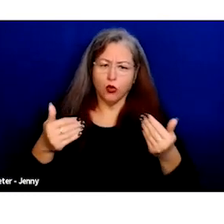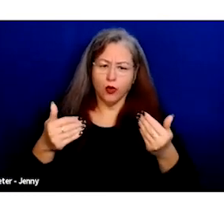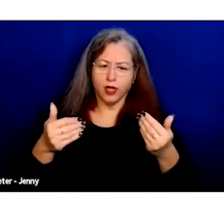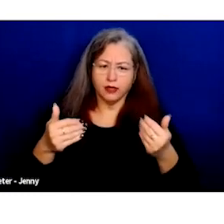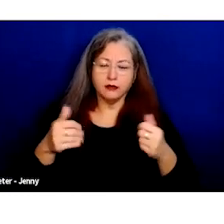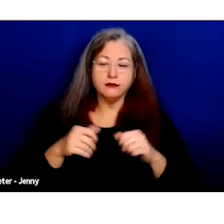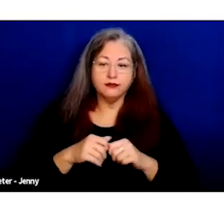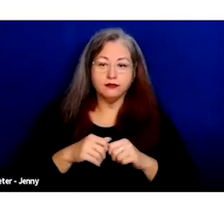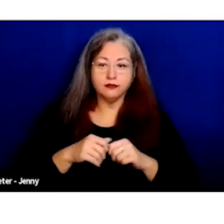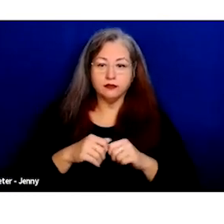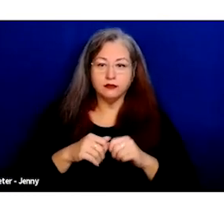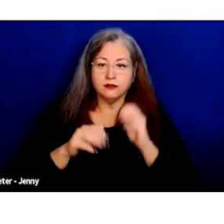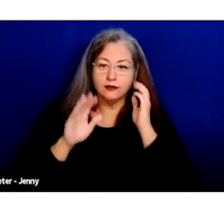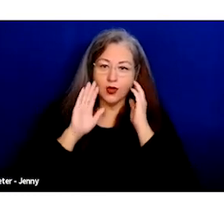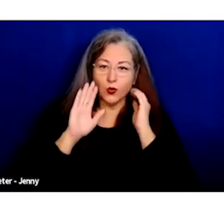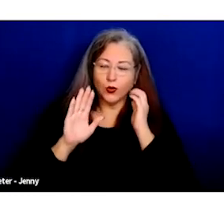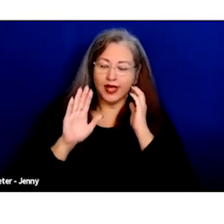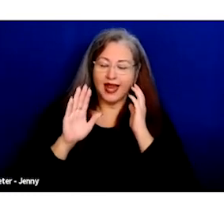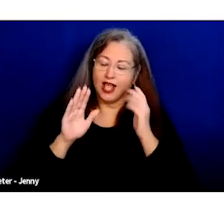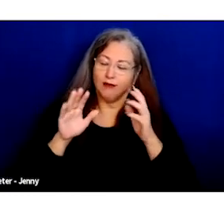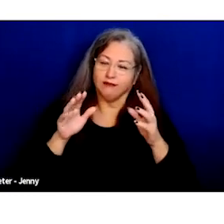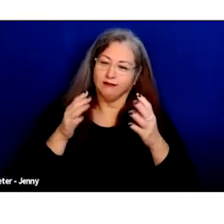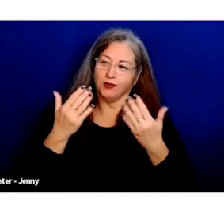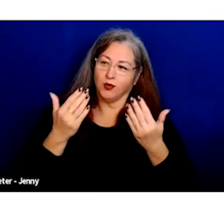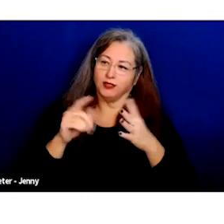And we're gonna go on a little joyful journey.